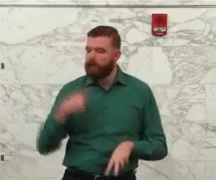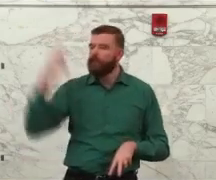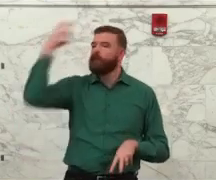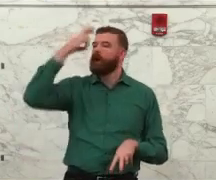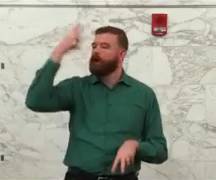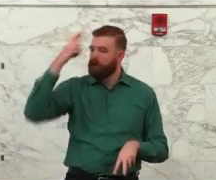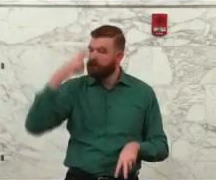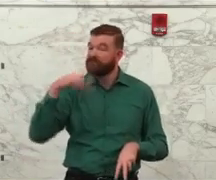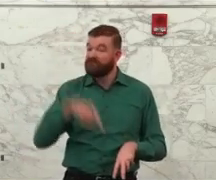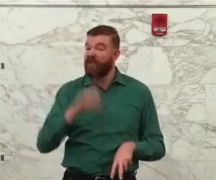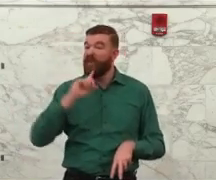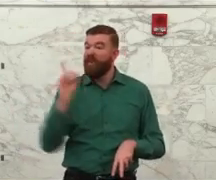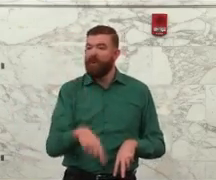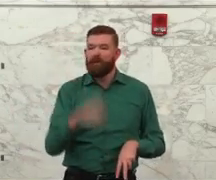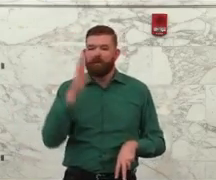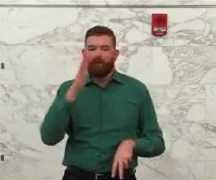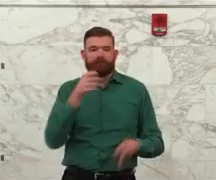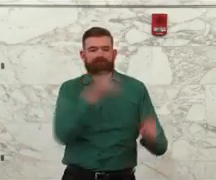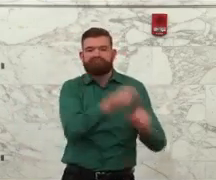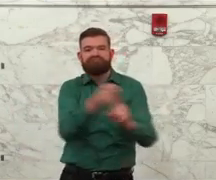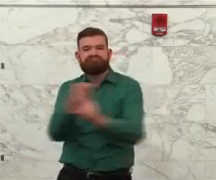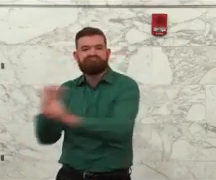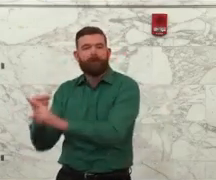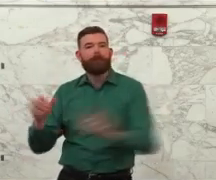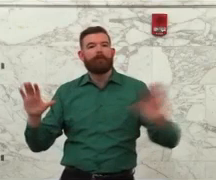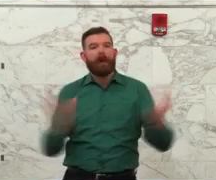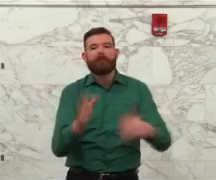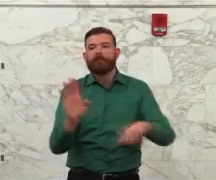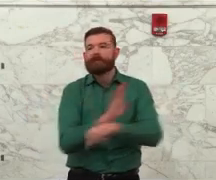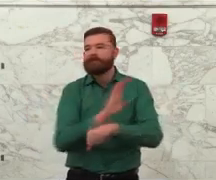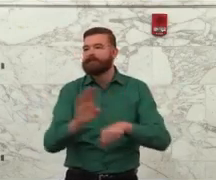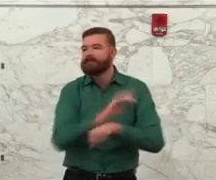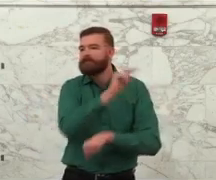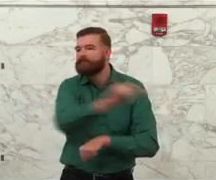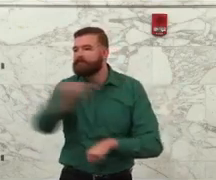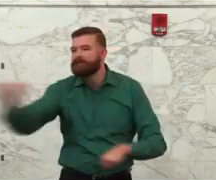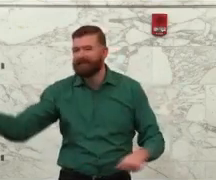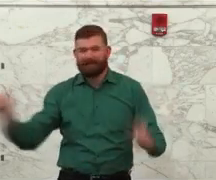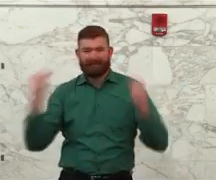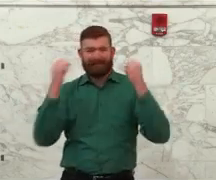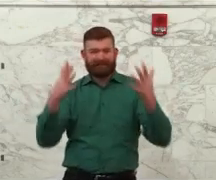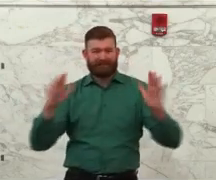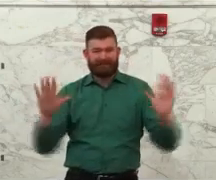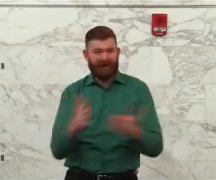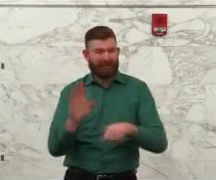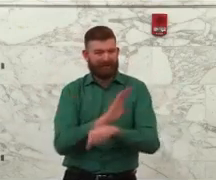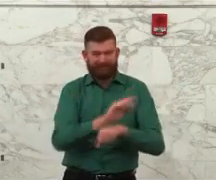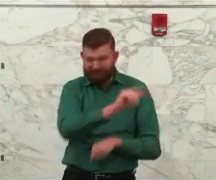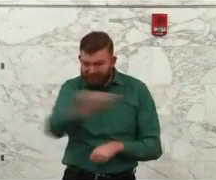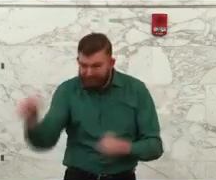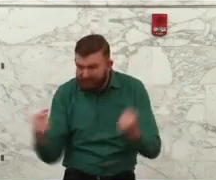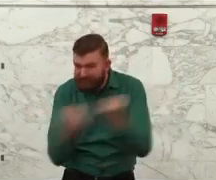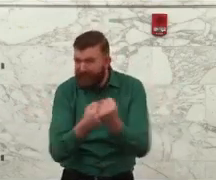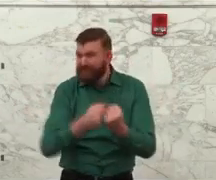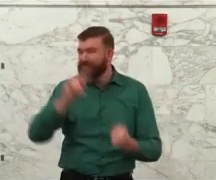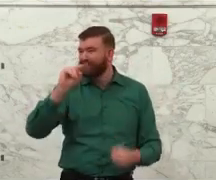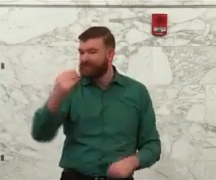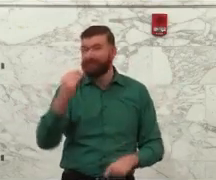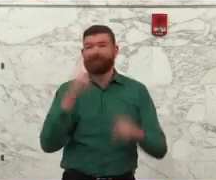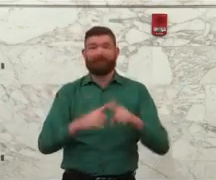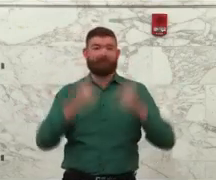small businesses, who are the backbone of our economy and the employers of the majority of New Jerseyans. We